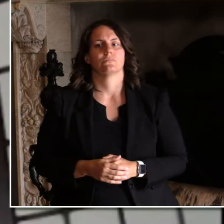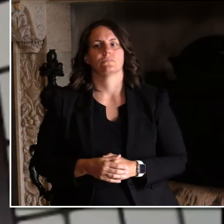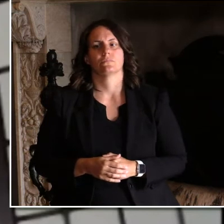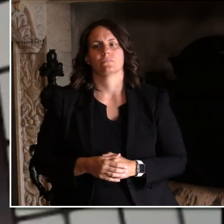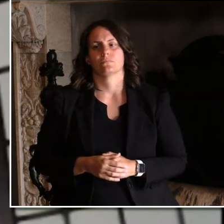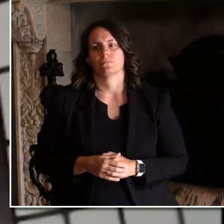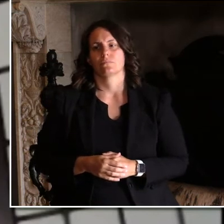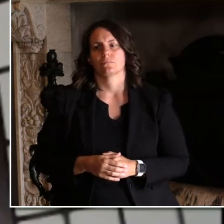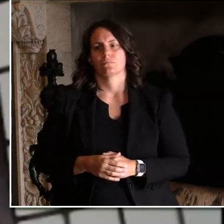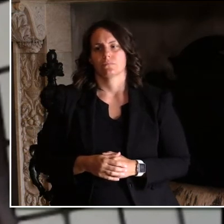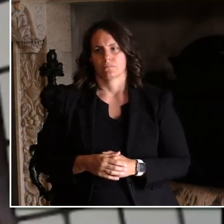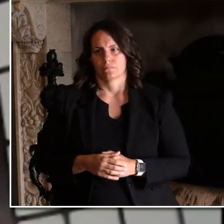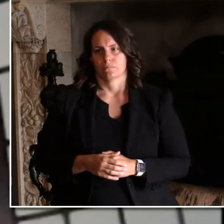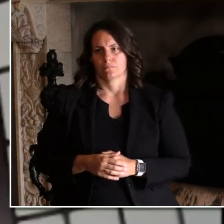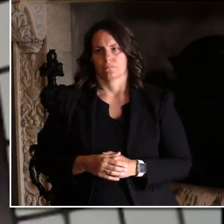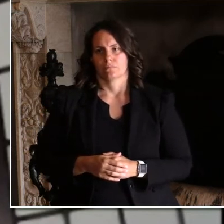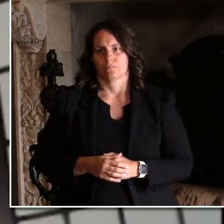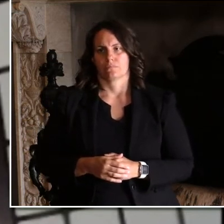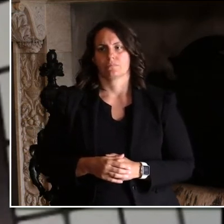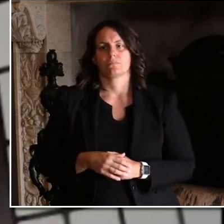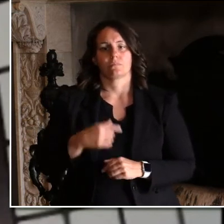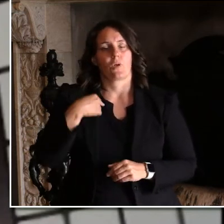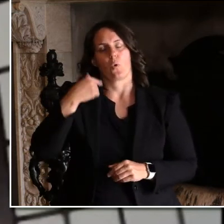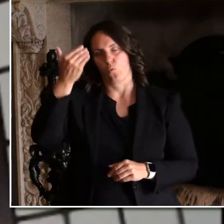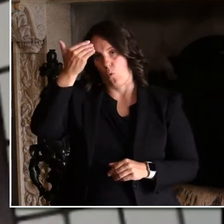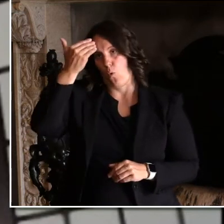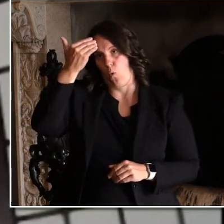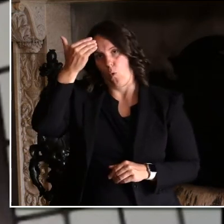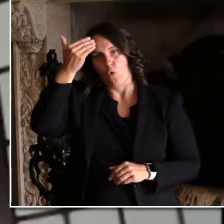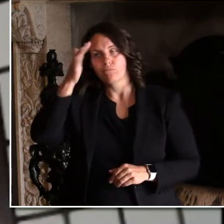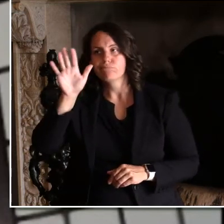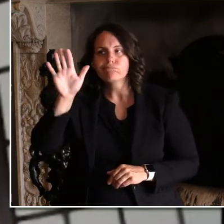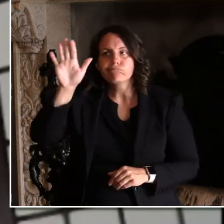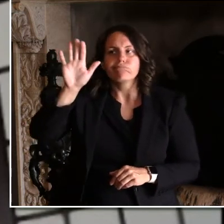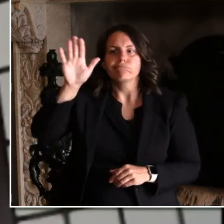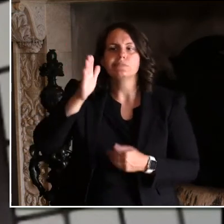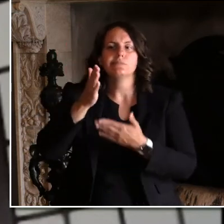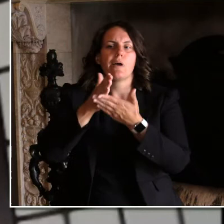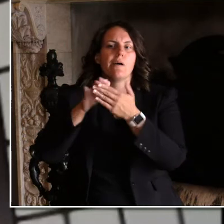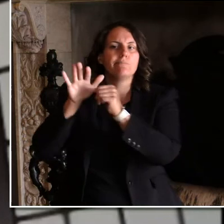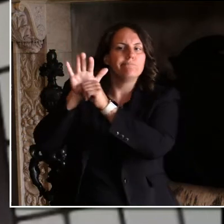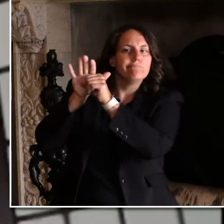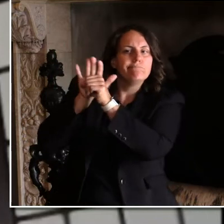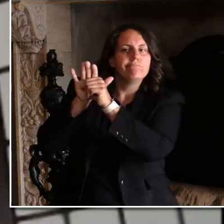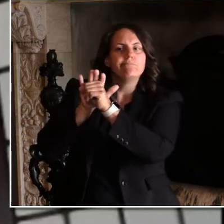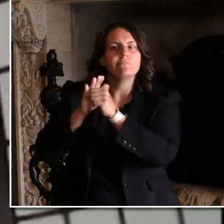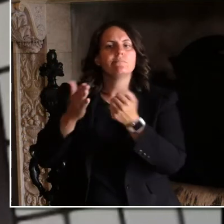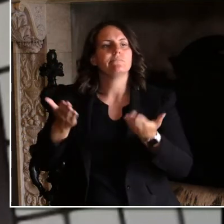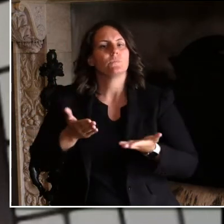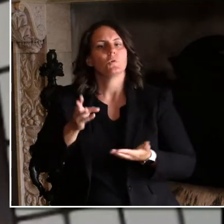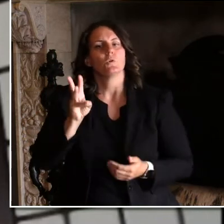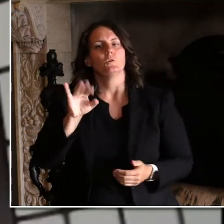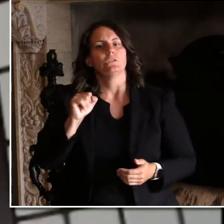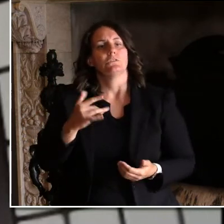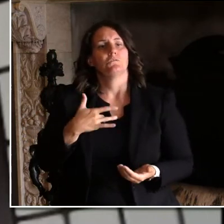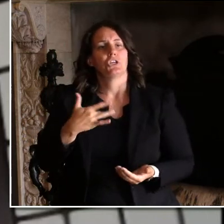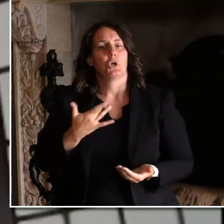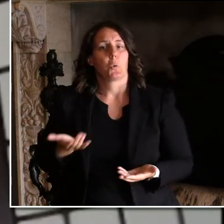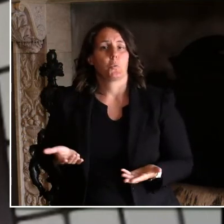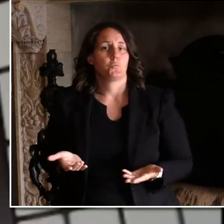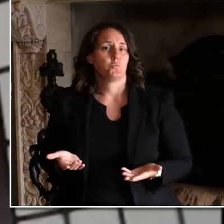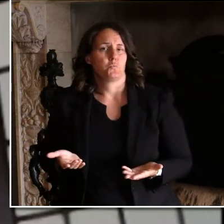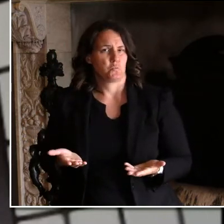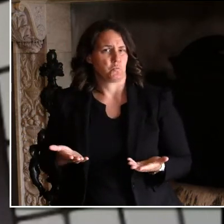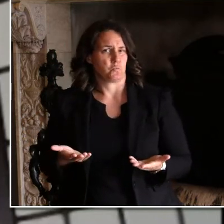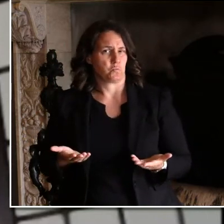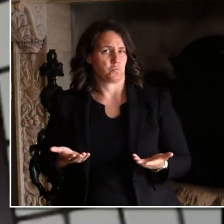in the country as well as within our own state are feeling compelled that, not enough people are making that choice. And so,